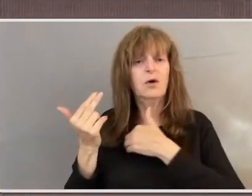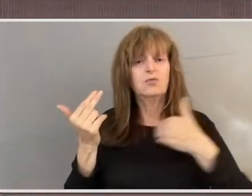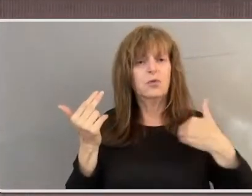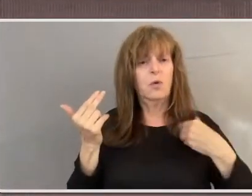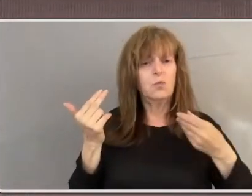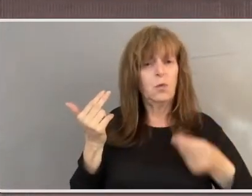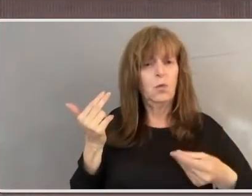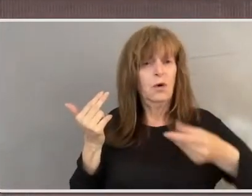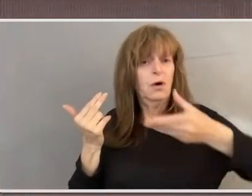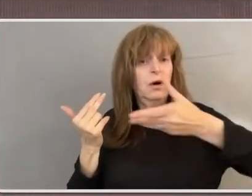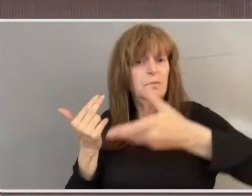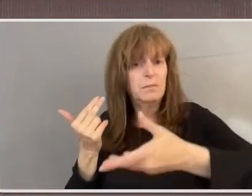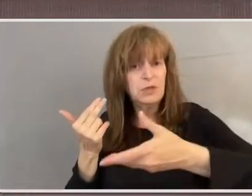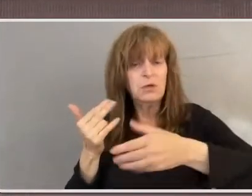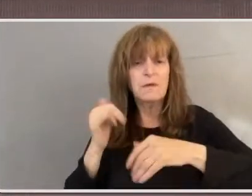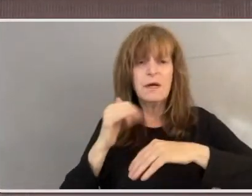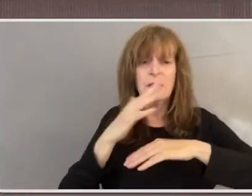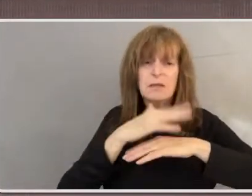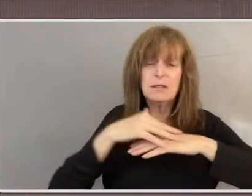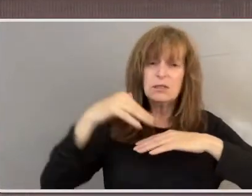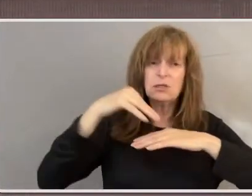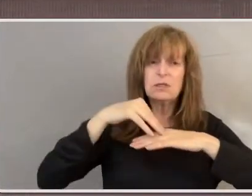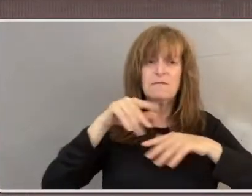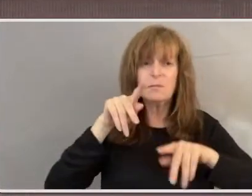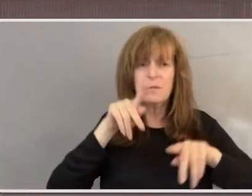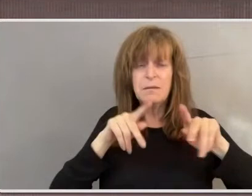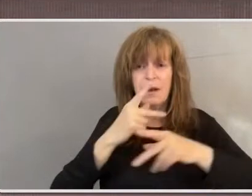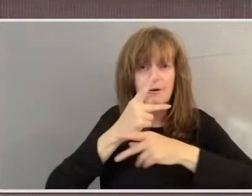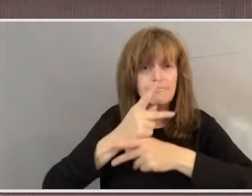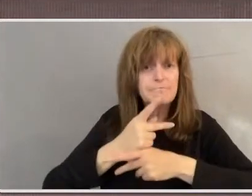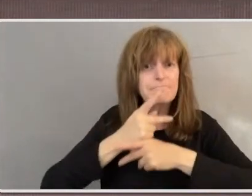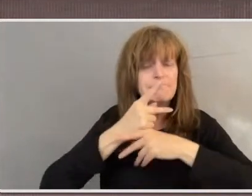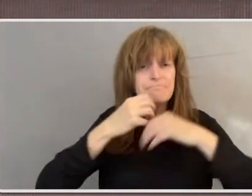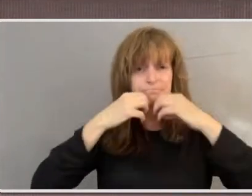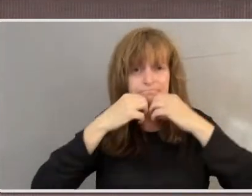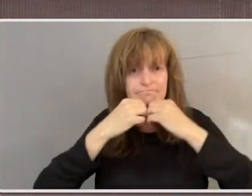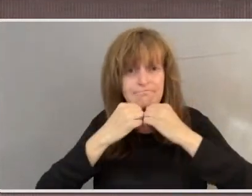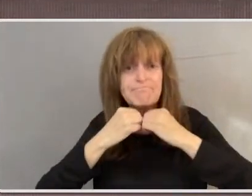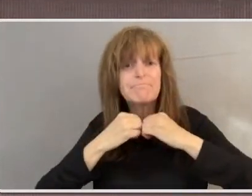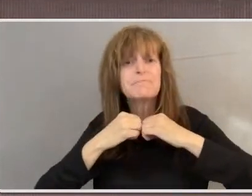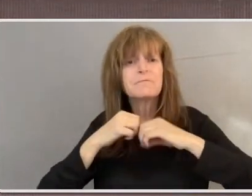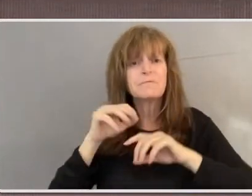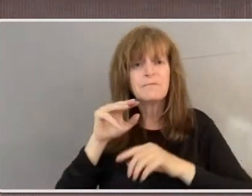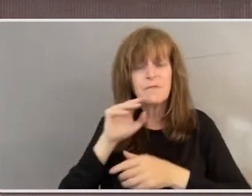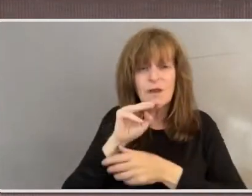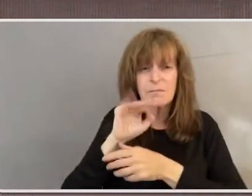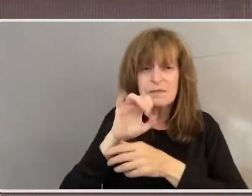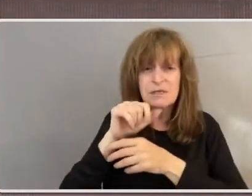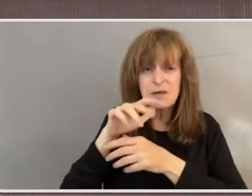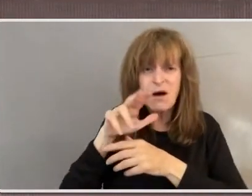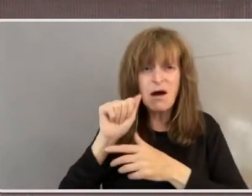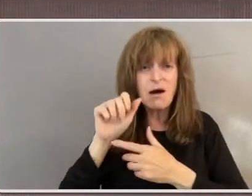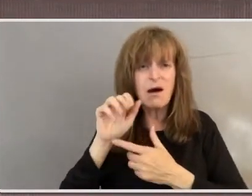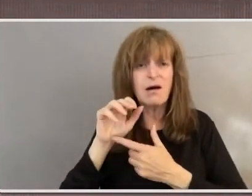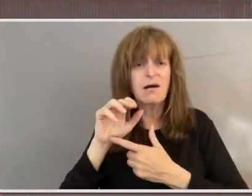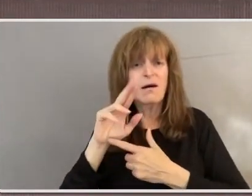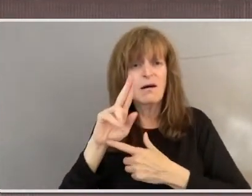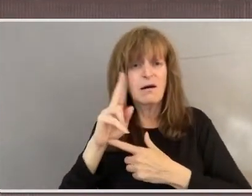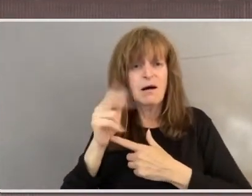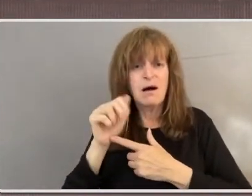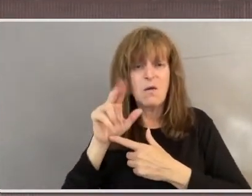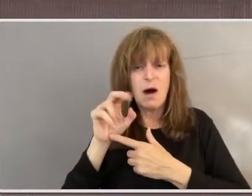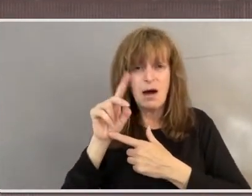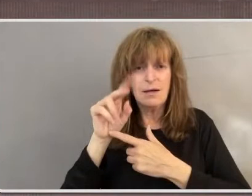peoples, the Mississauga, the Anishinaabe, the Haudenosaunee, the Wendat, and today I pay my respects to